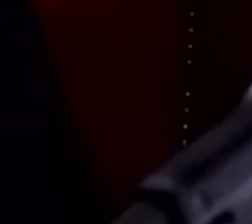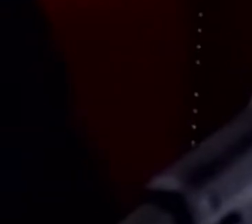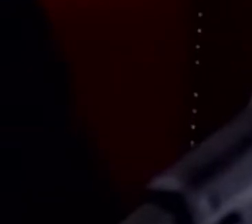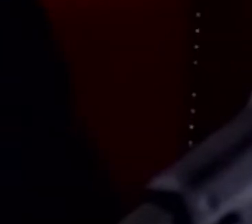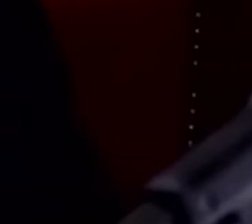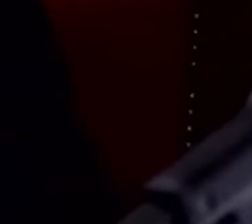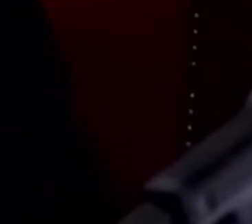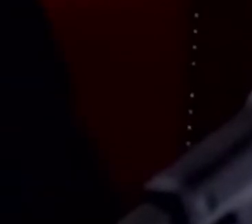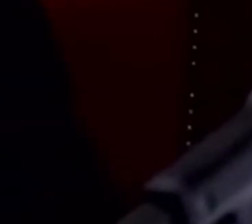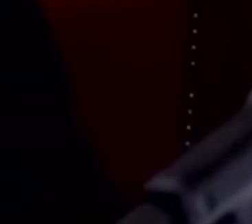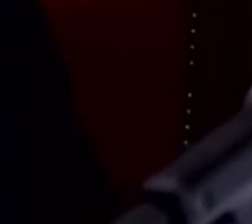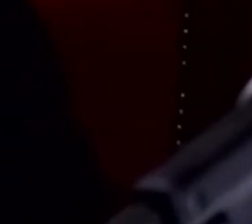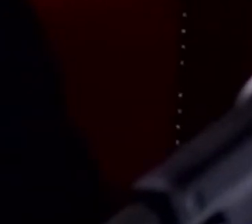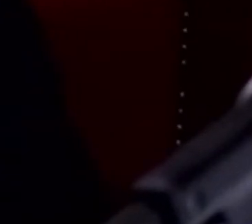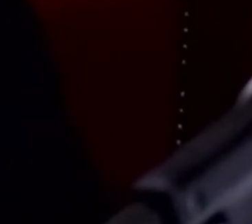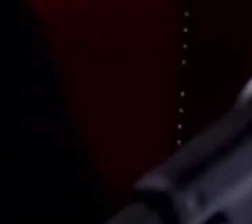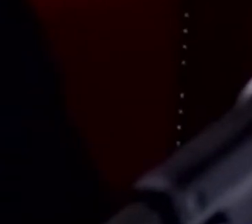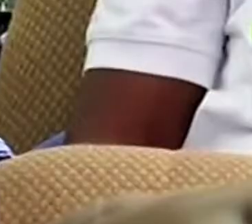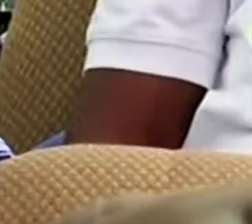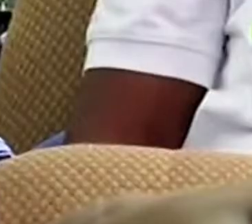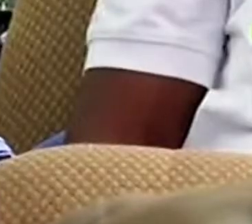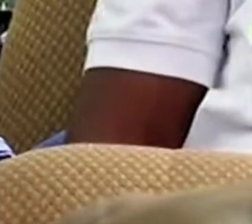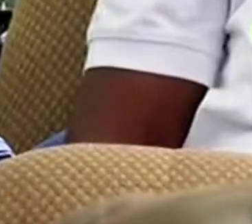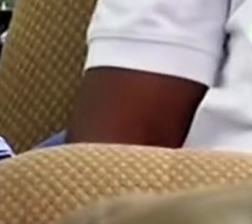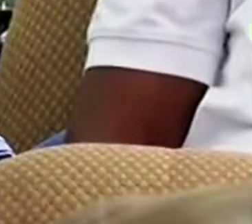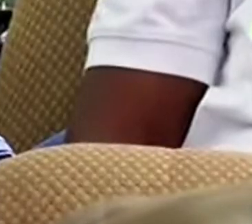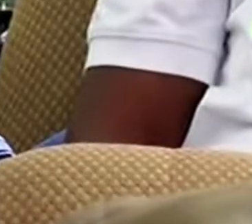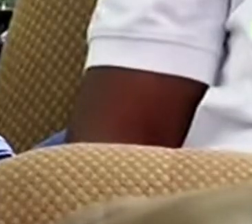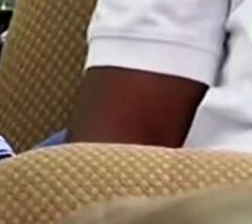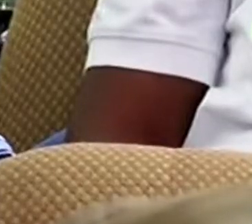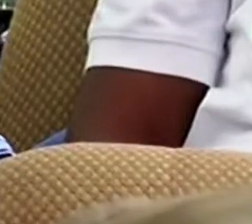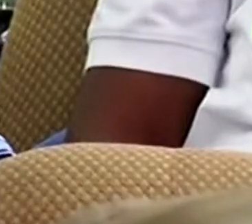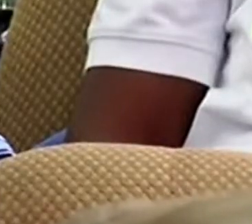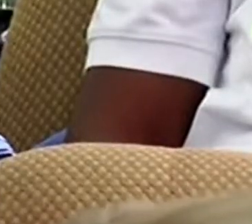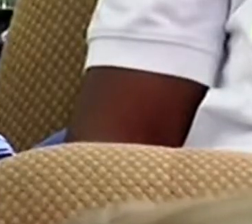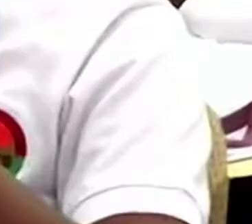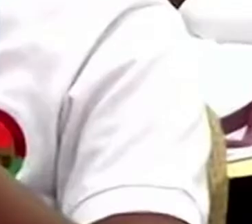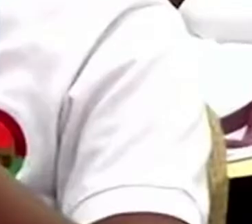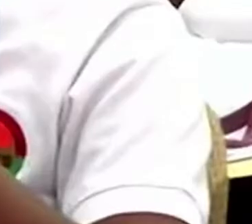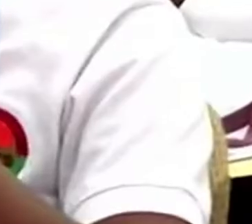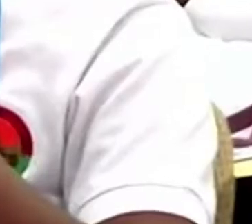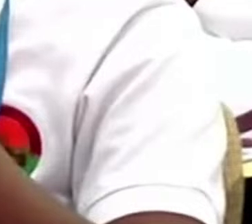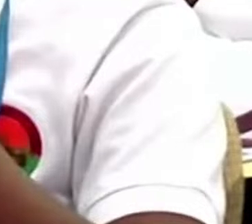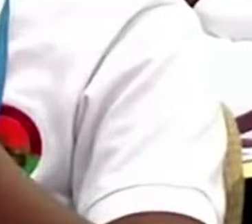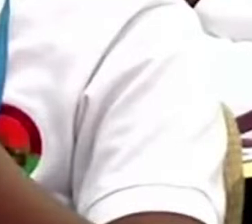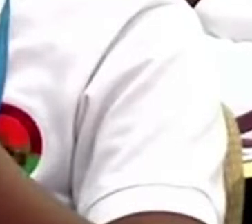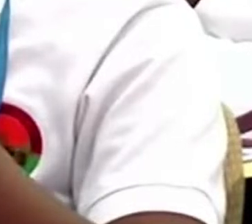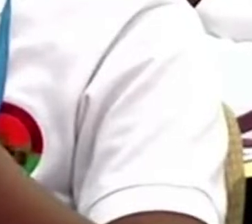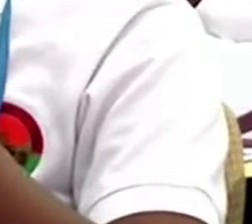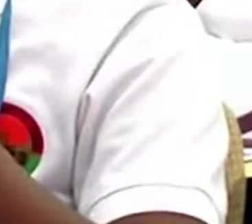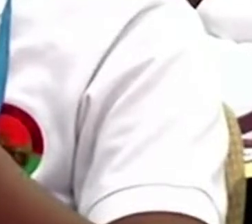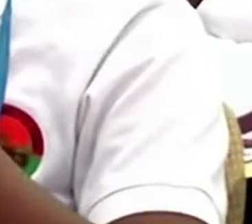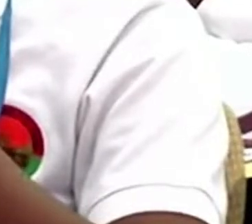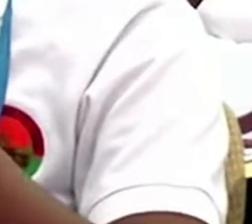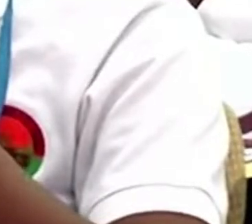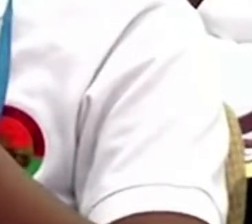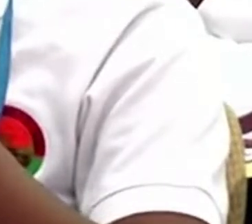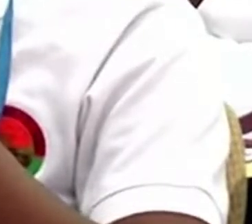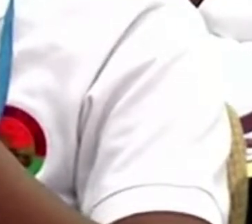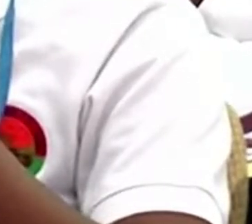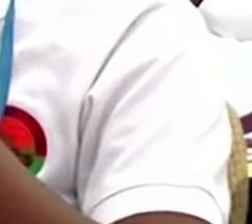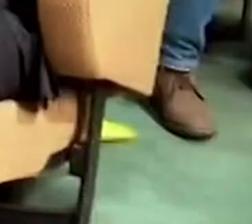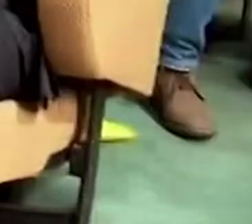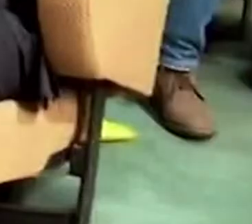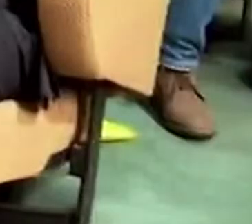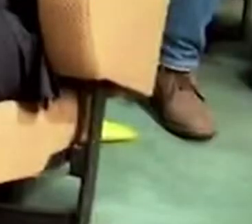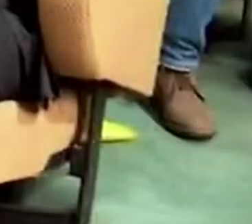Mambwe disclosed that the research department has identified constituency officers as research satellites following the